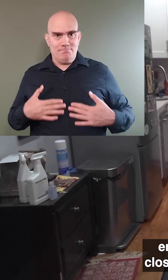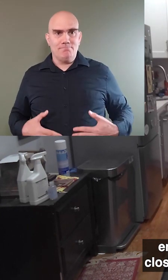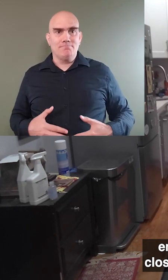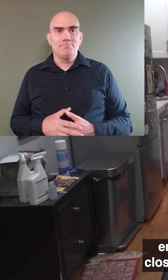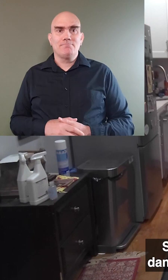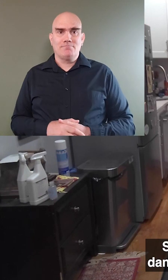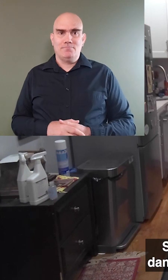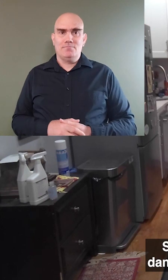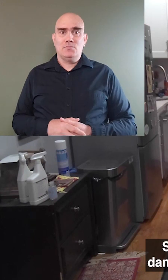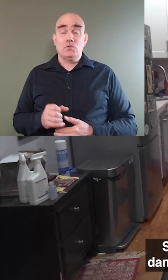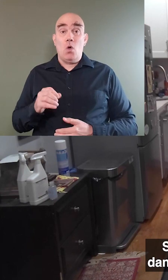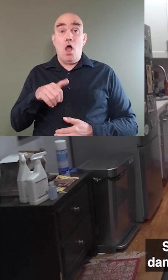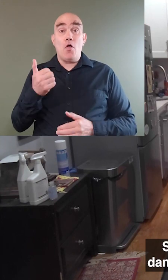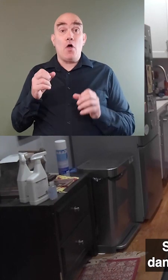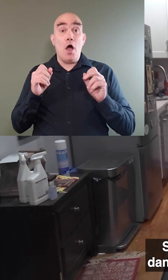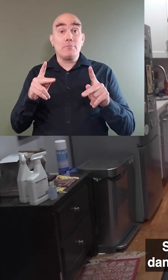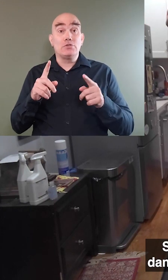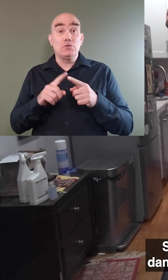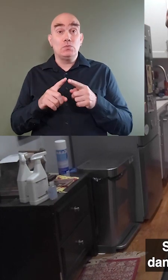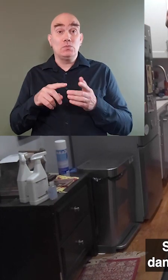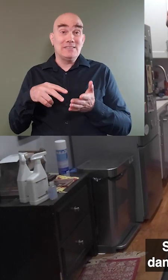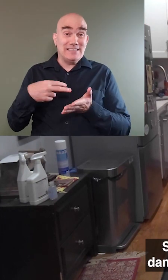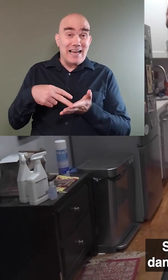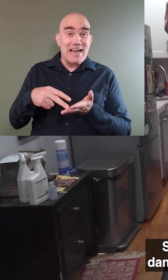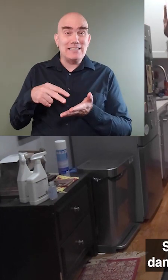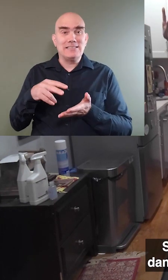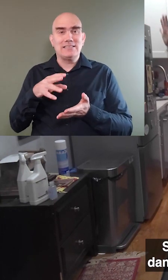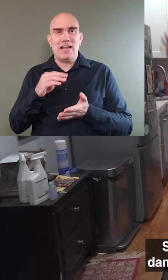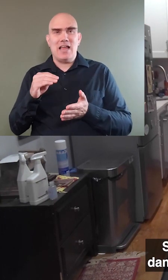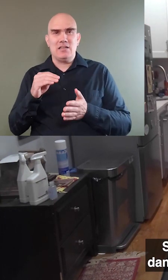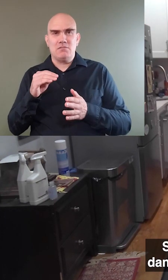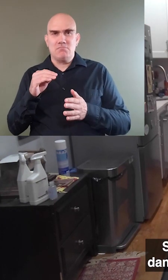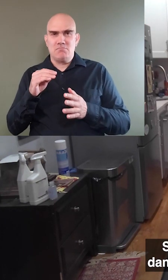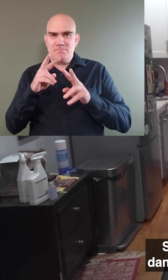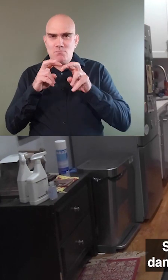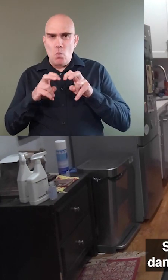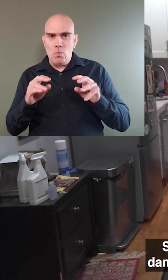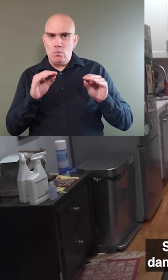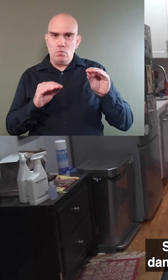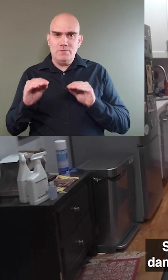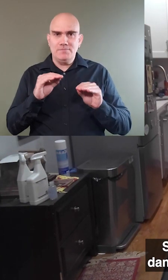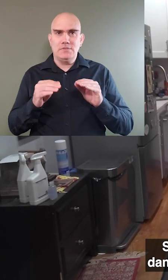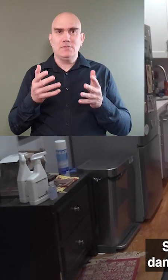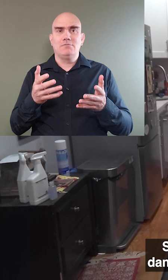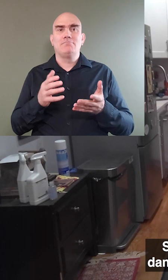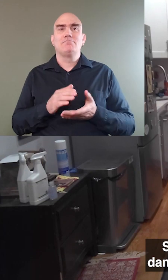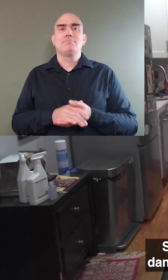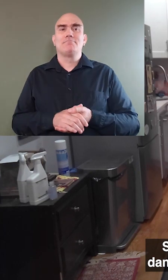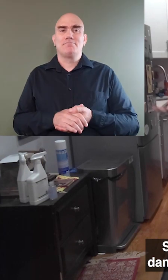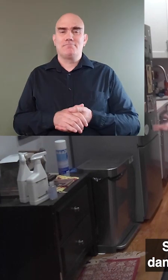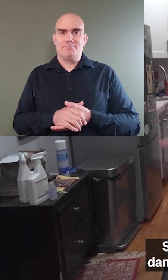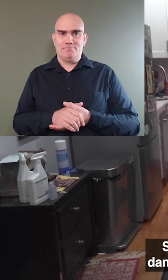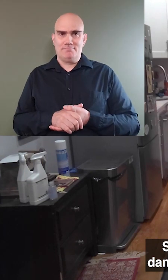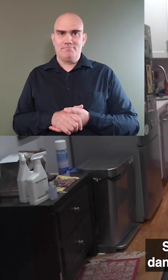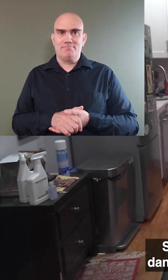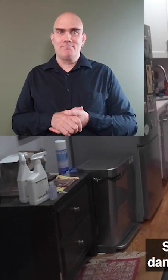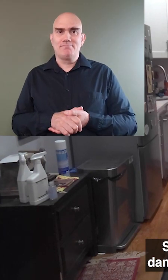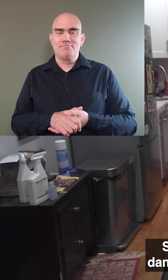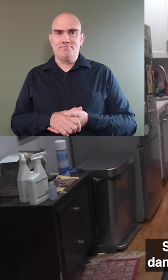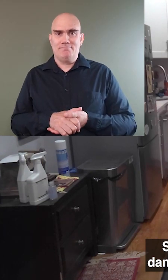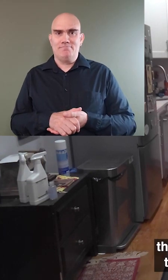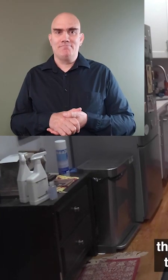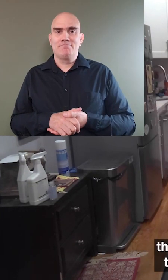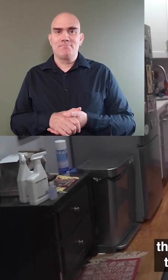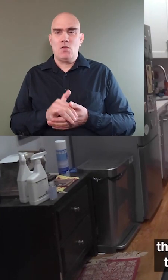body. So another opportunity to dance and explore